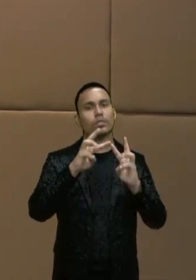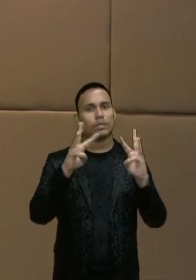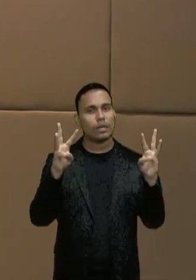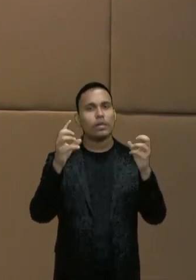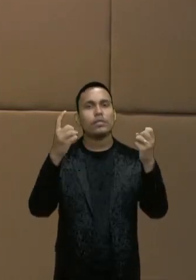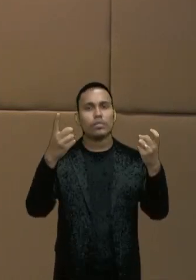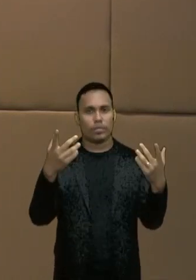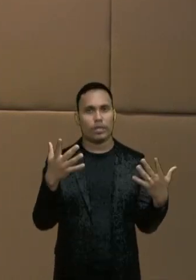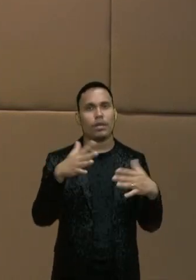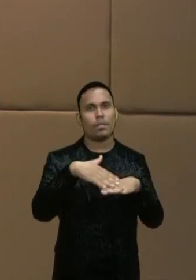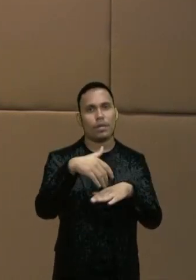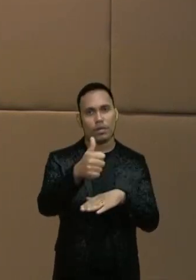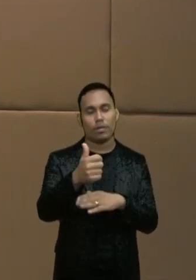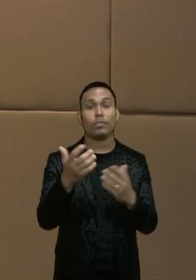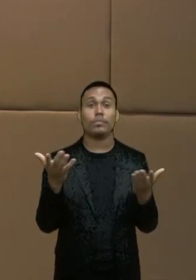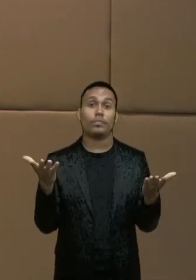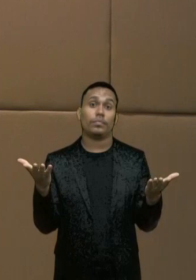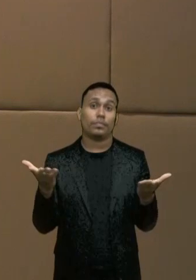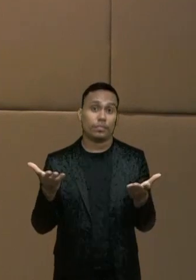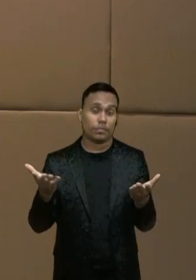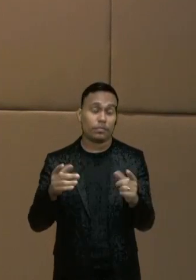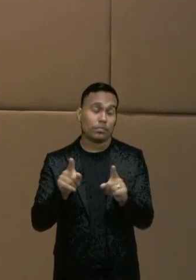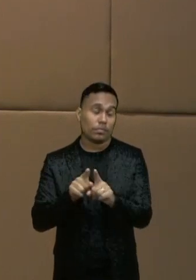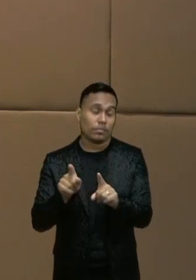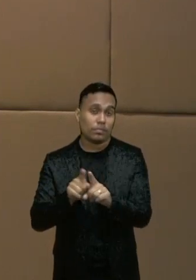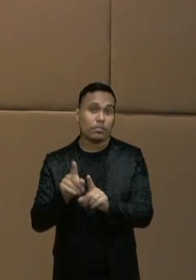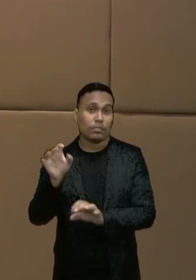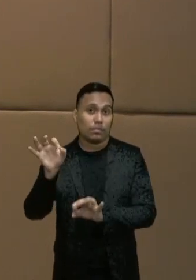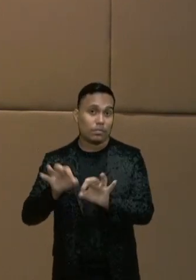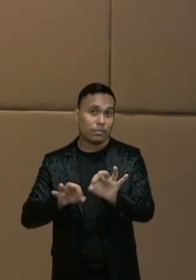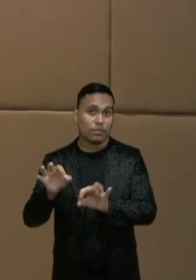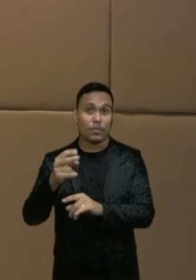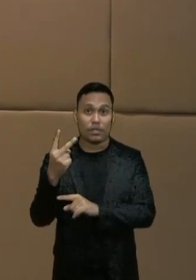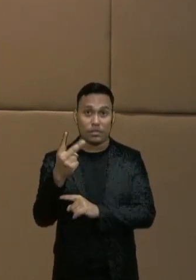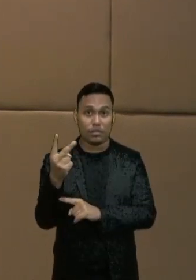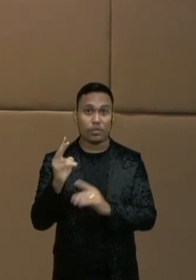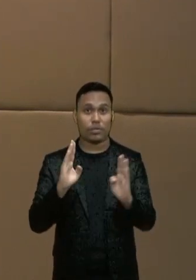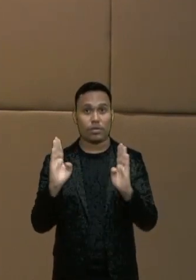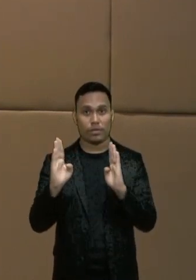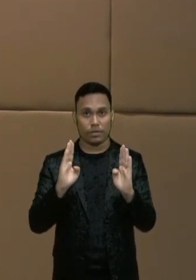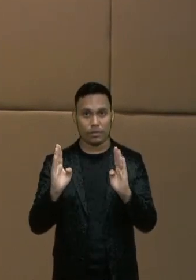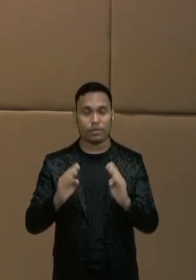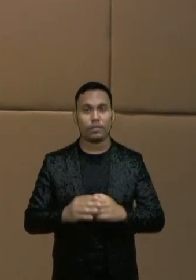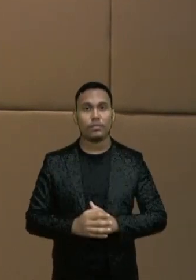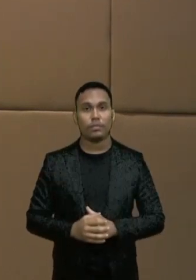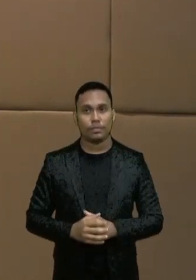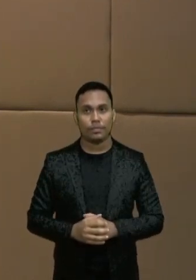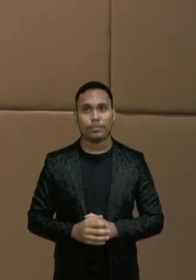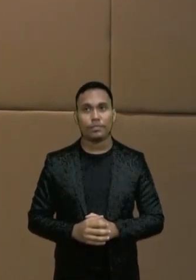And so we're getting ready, we're getting prepared for the second round.